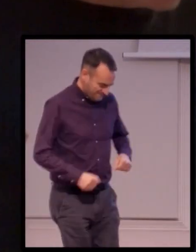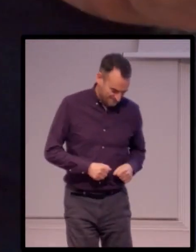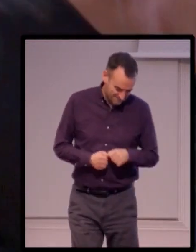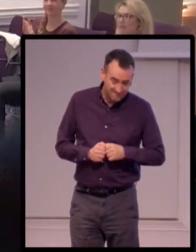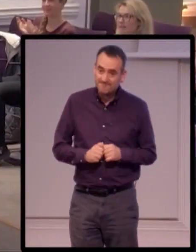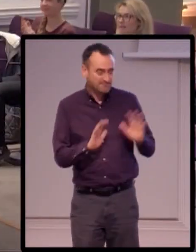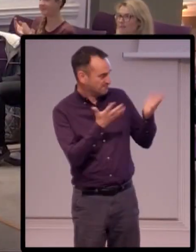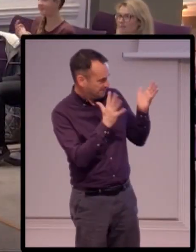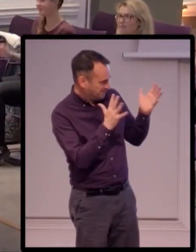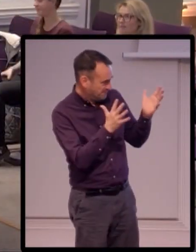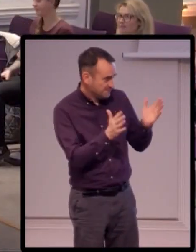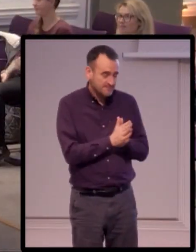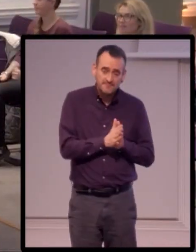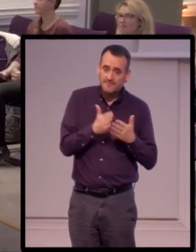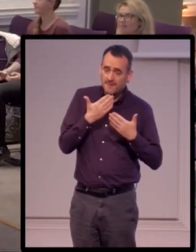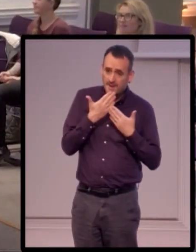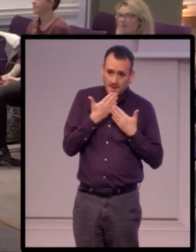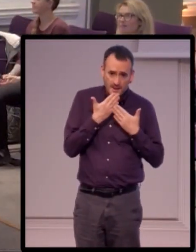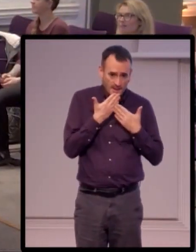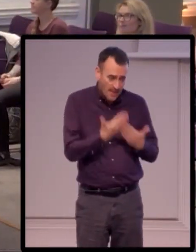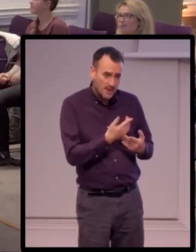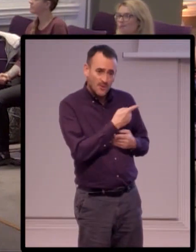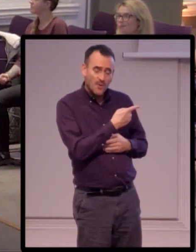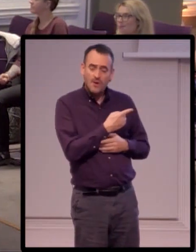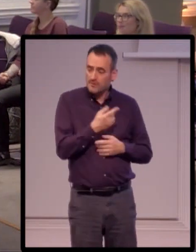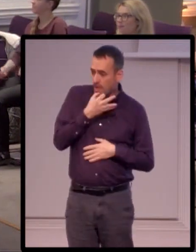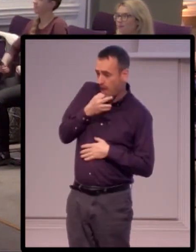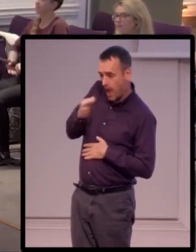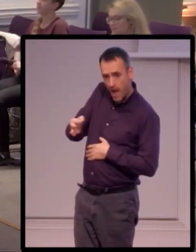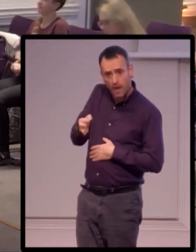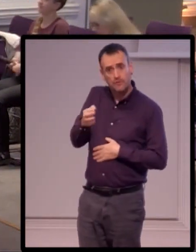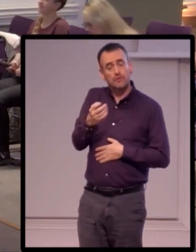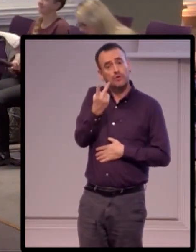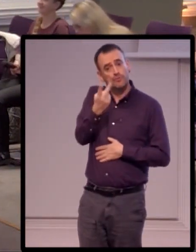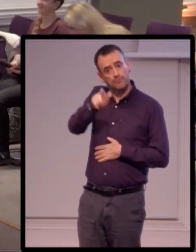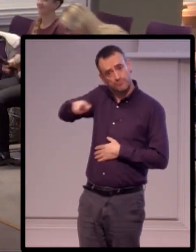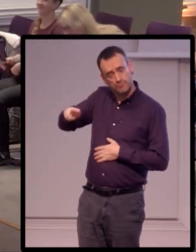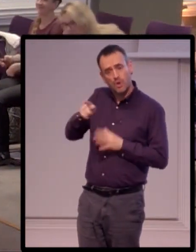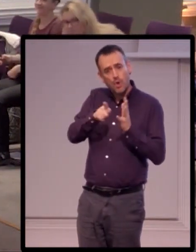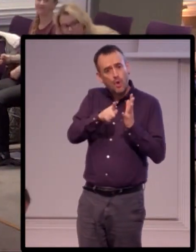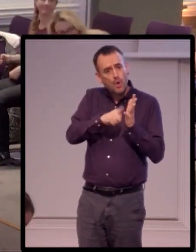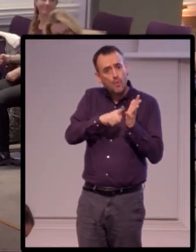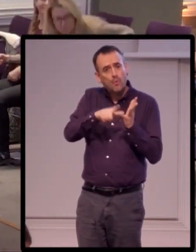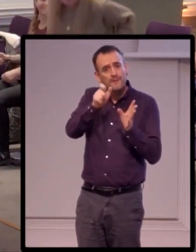Thank you. So if I can invite Lucy and Molly to come and join the panel. Thanks.